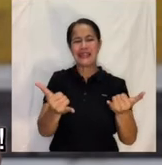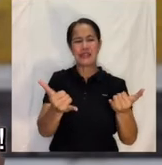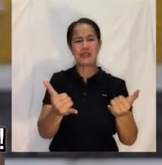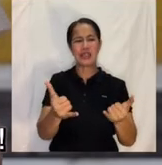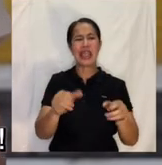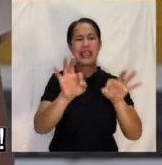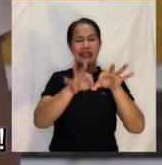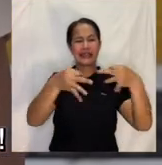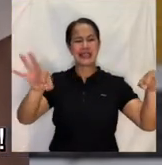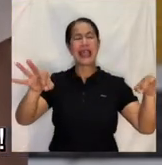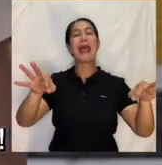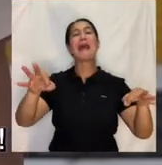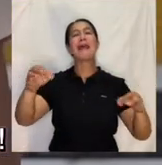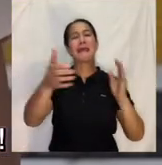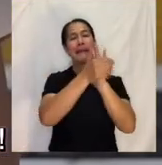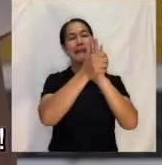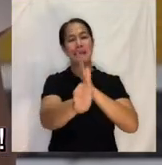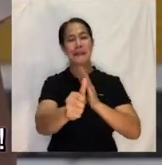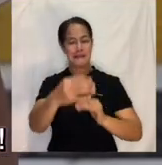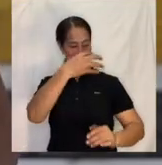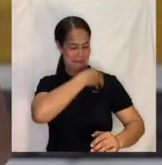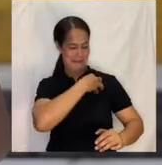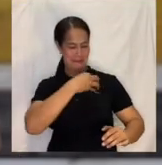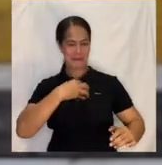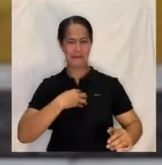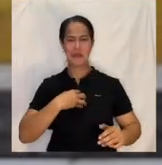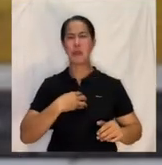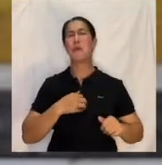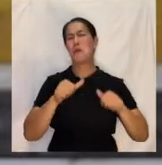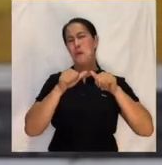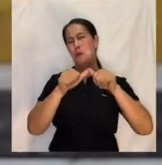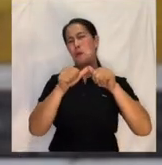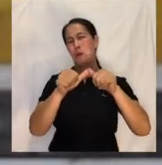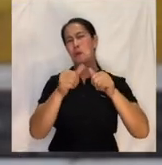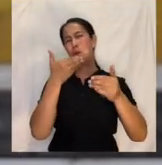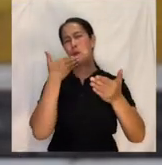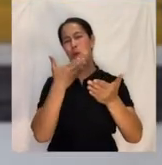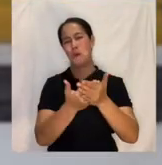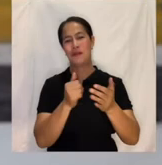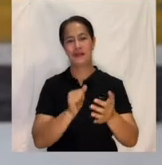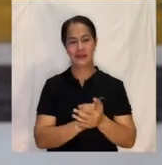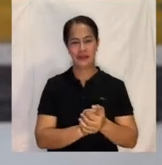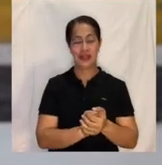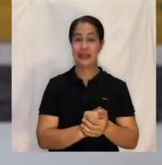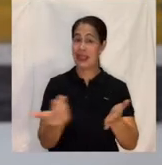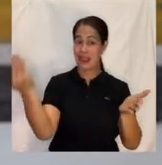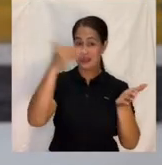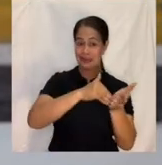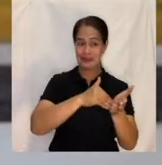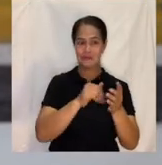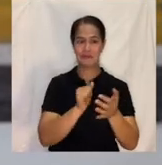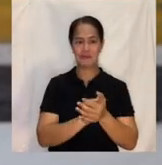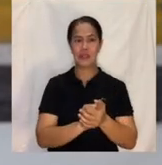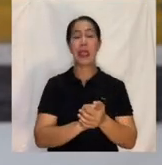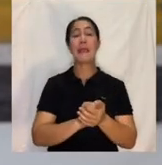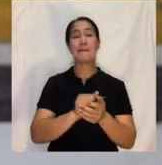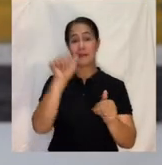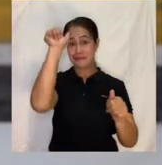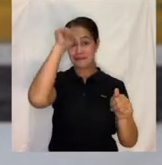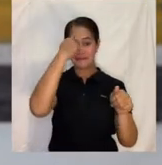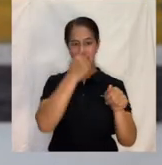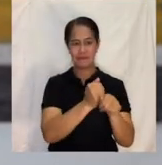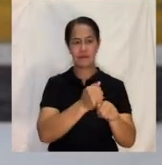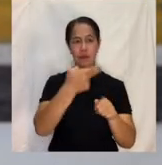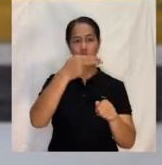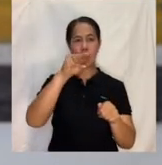here is your sentence master badge. Keep up the good work! Again, please remember